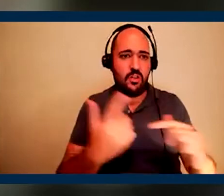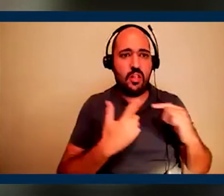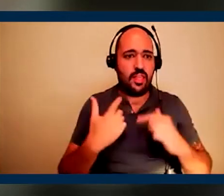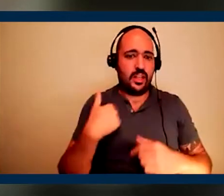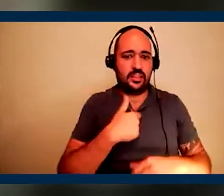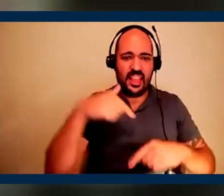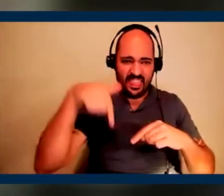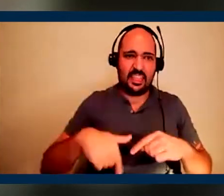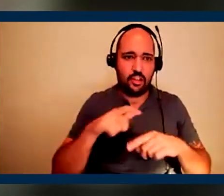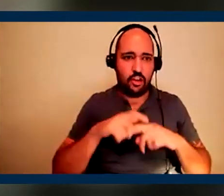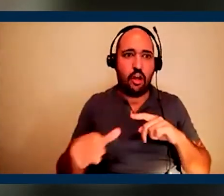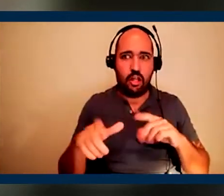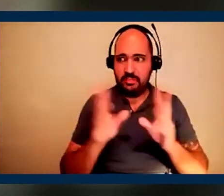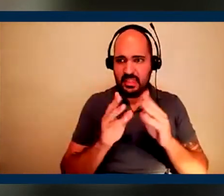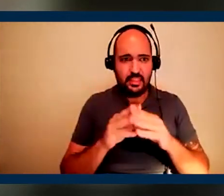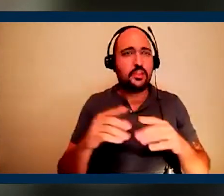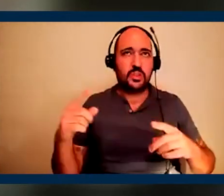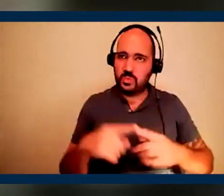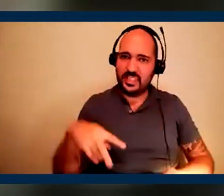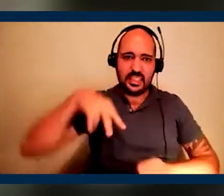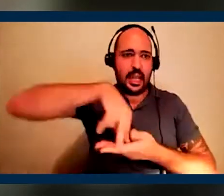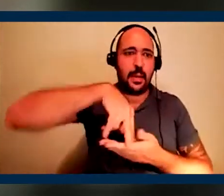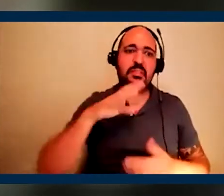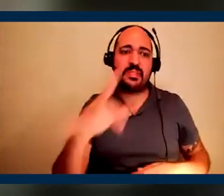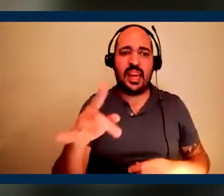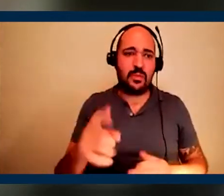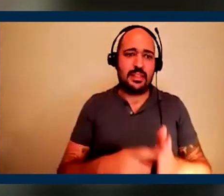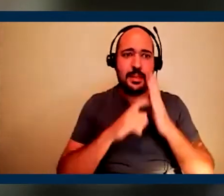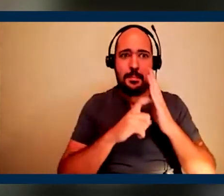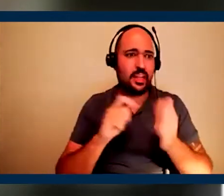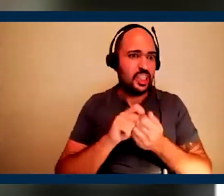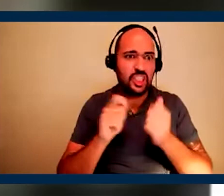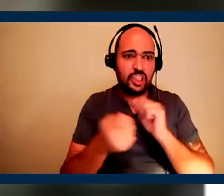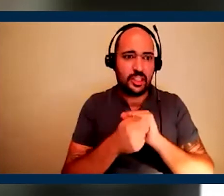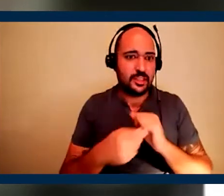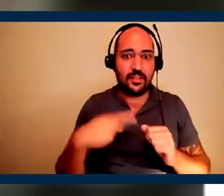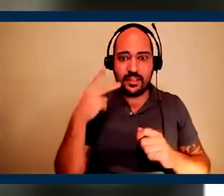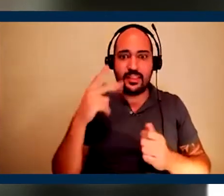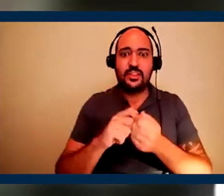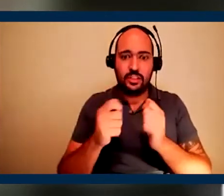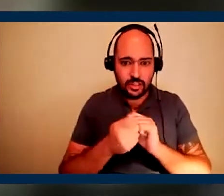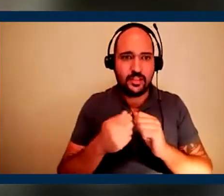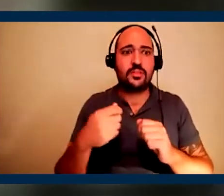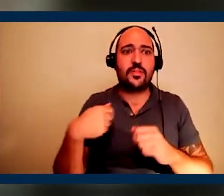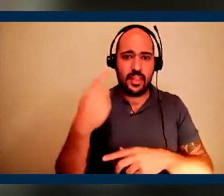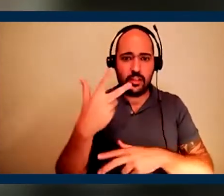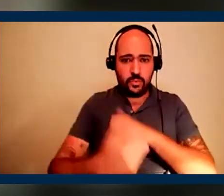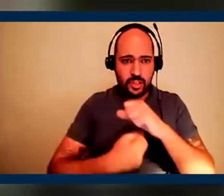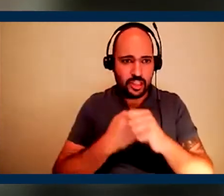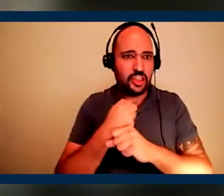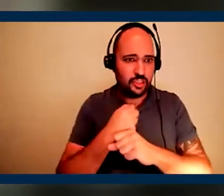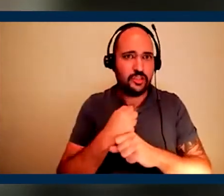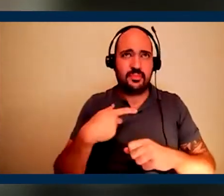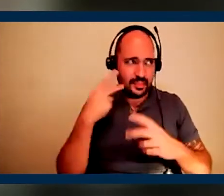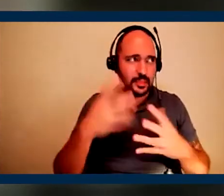what it is, and demand change. I see the change happening over the last 3 years. I've seen a lot of change, and I'm